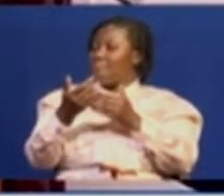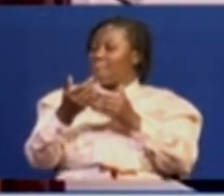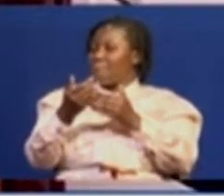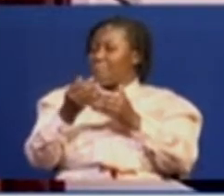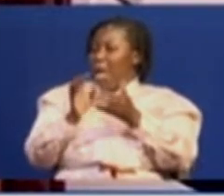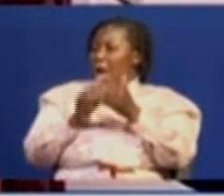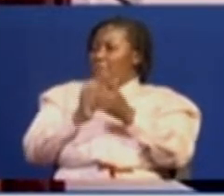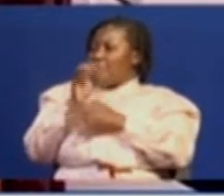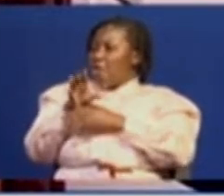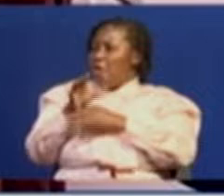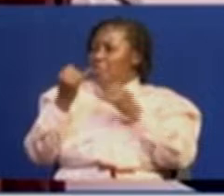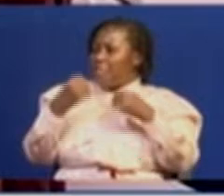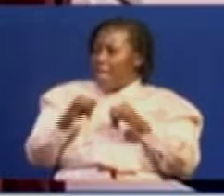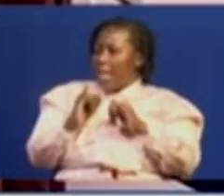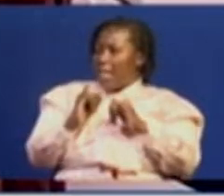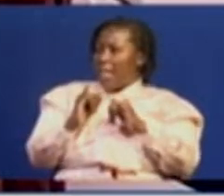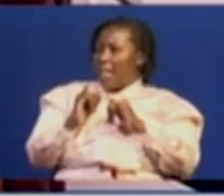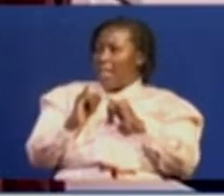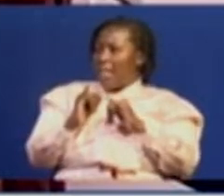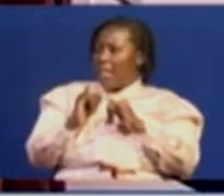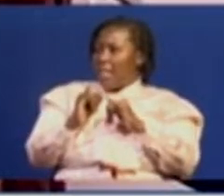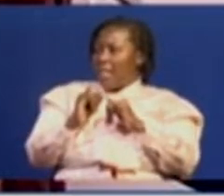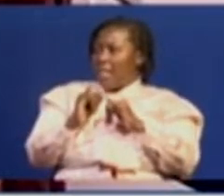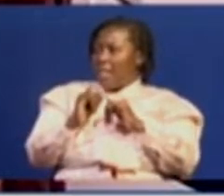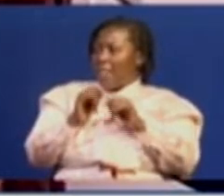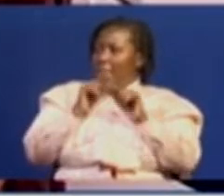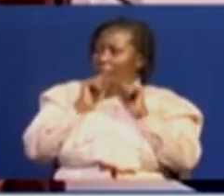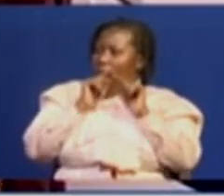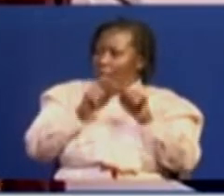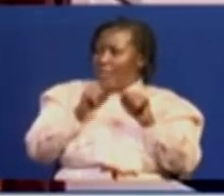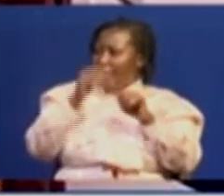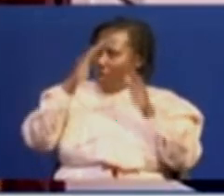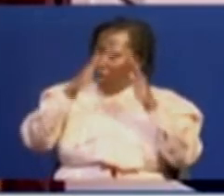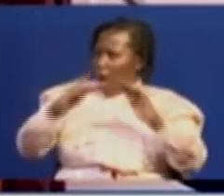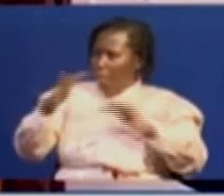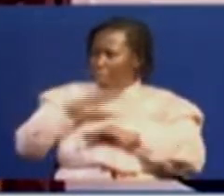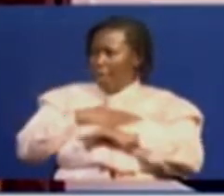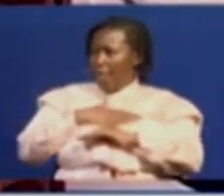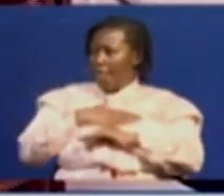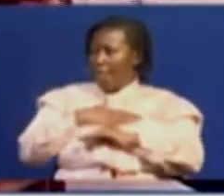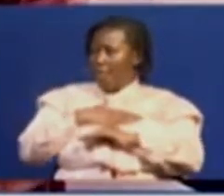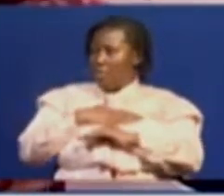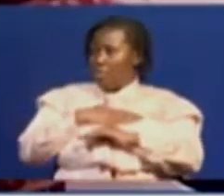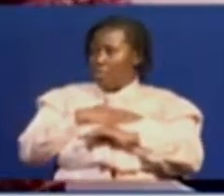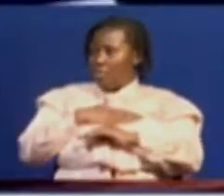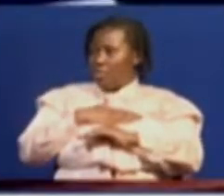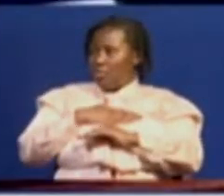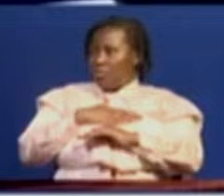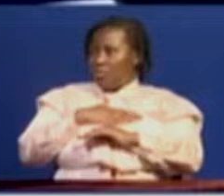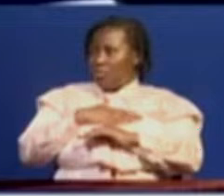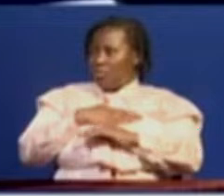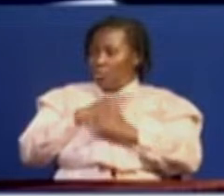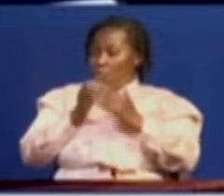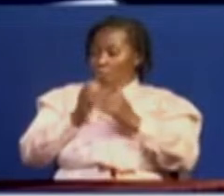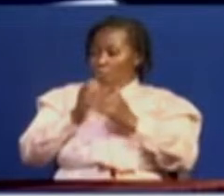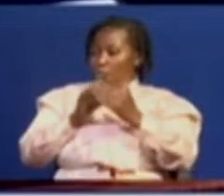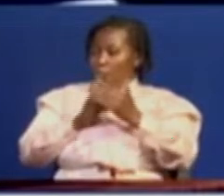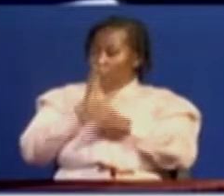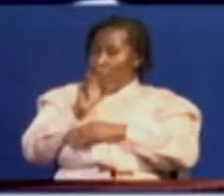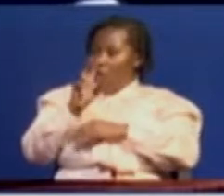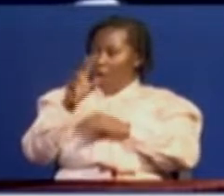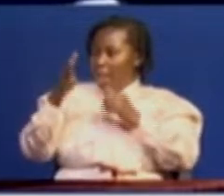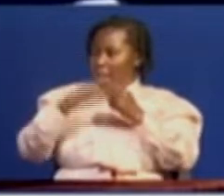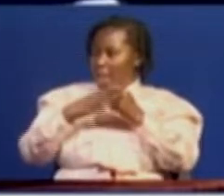a video of attempted arsonists in my home. So we play video 9, and as we prepare